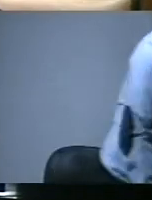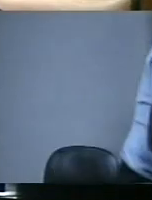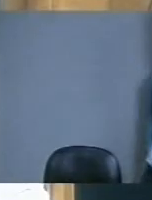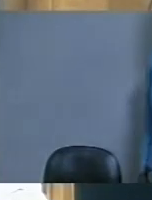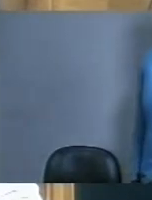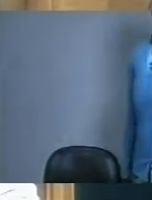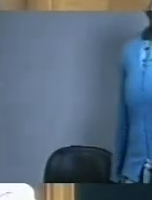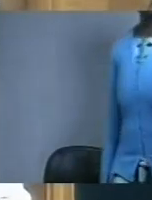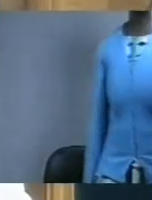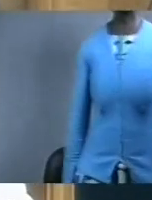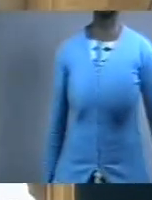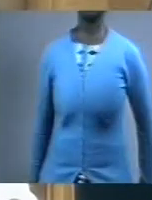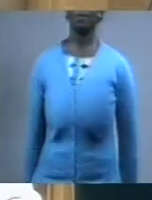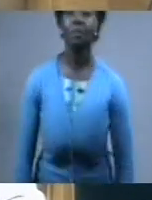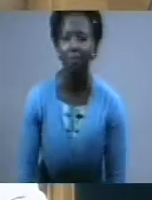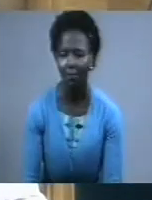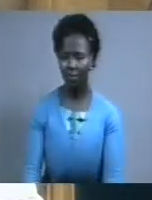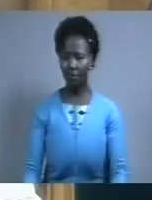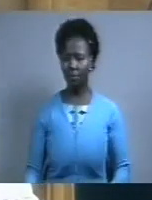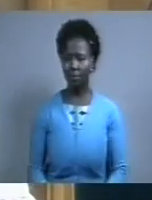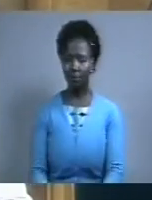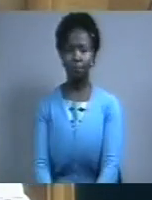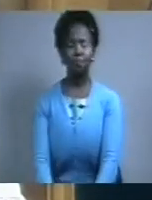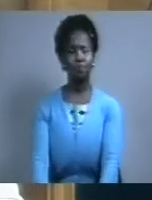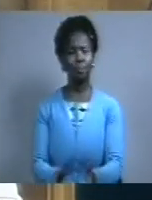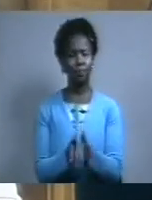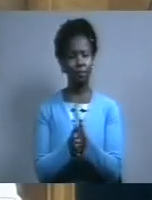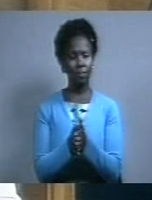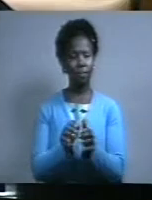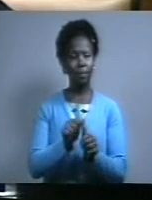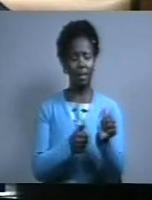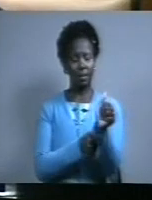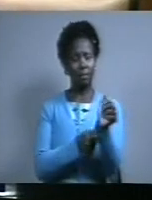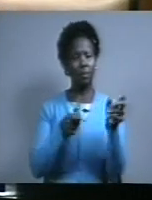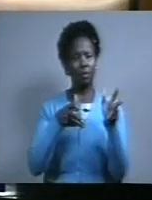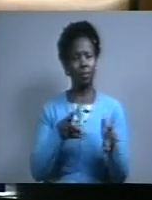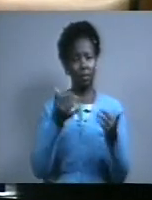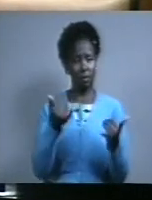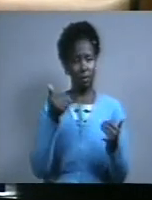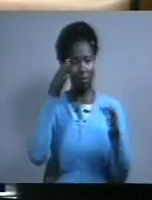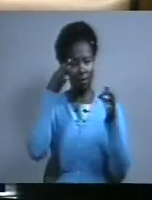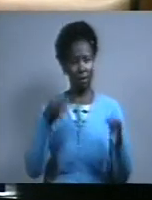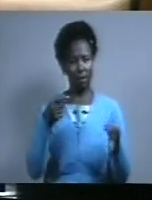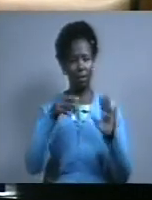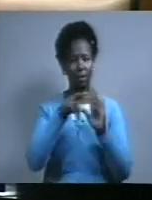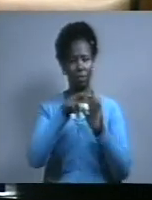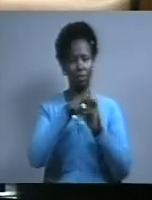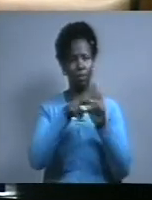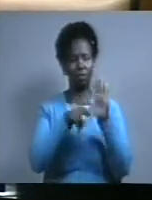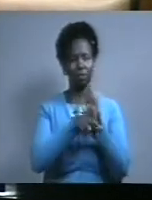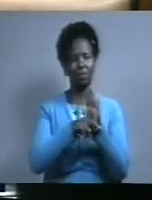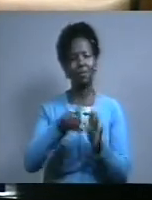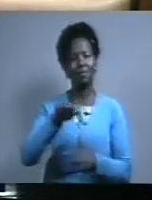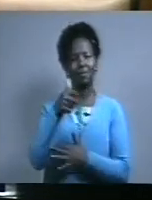Please. Madam Deputy Speaker, are you going to give a ruling on Rule 63? No, not now. Not now. I'm not going to give it